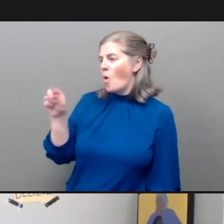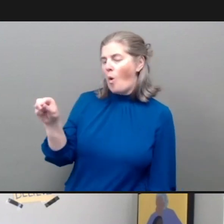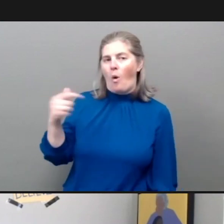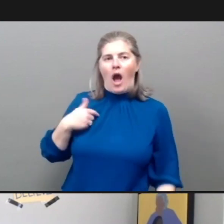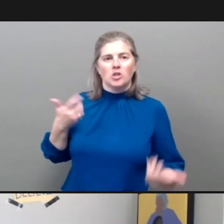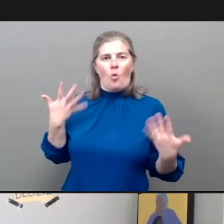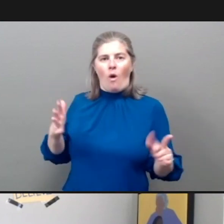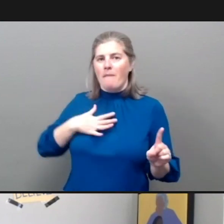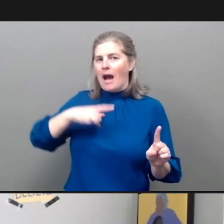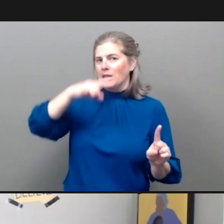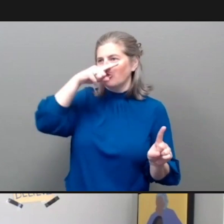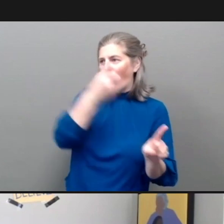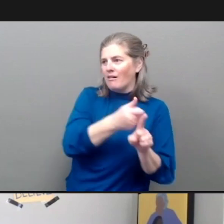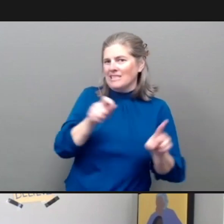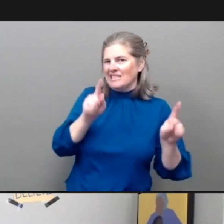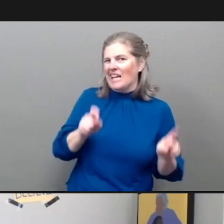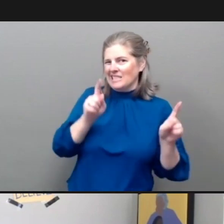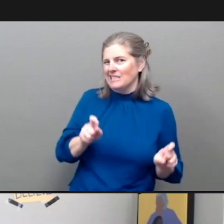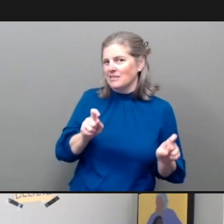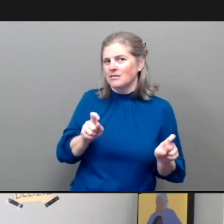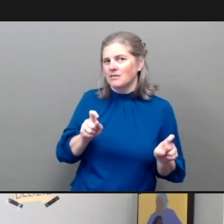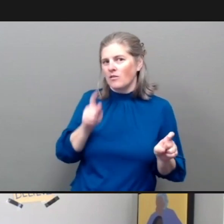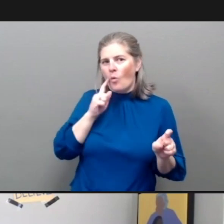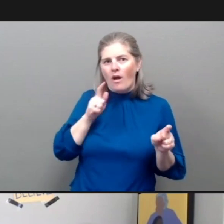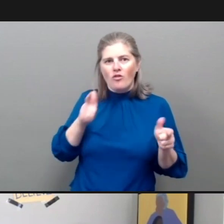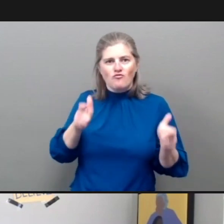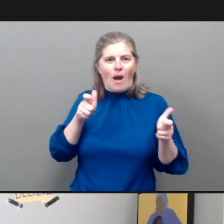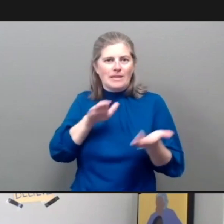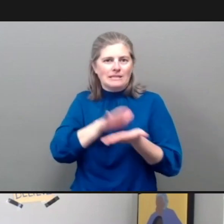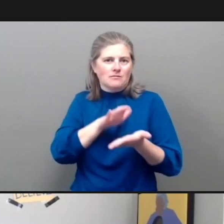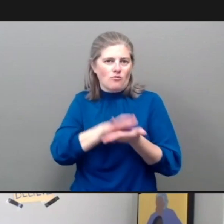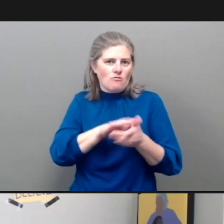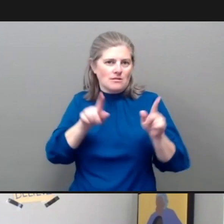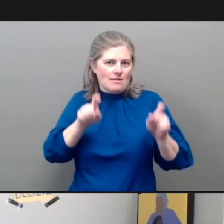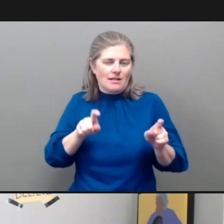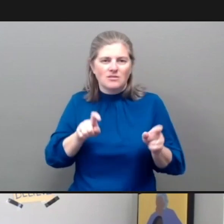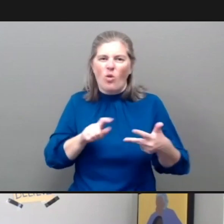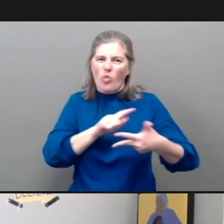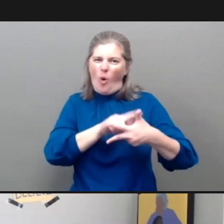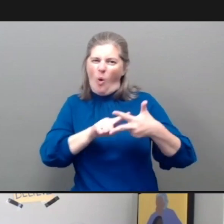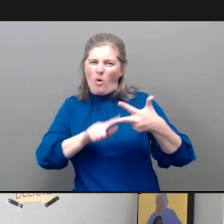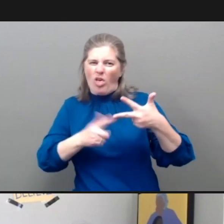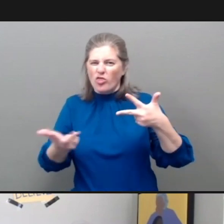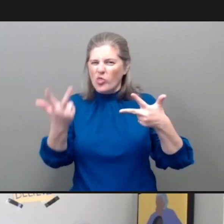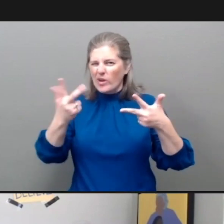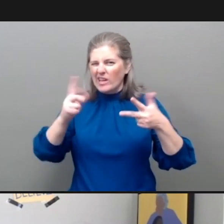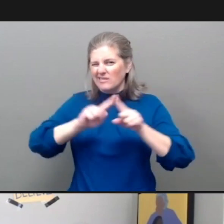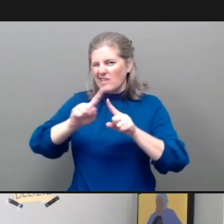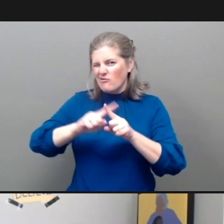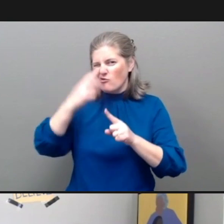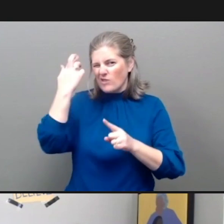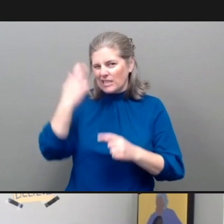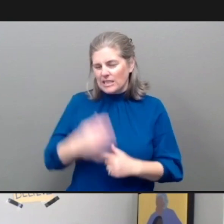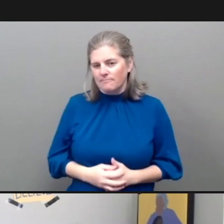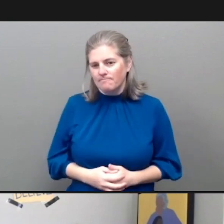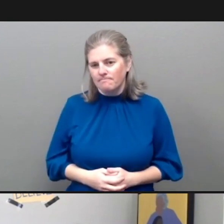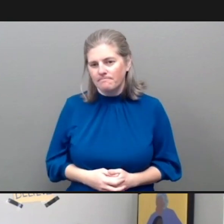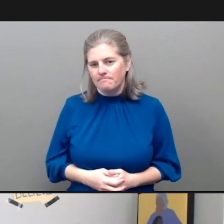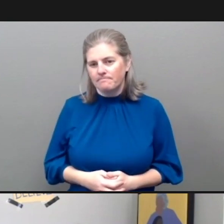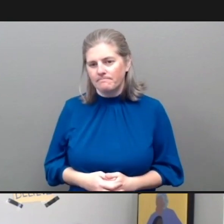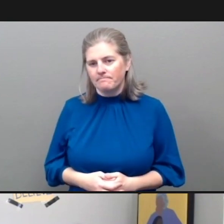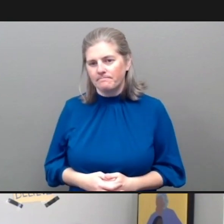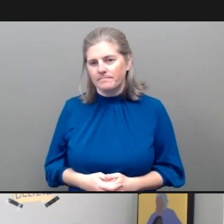my child to be tested with a rapid test at school. So those are three of the main variables we've got out there.